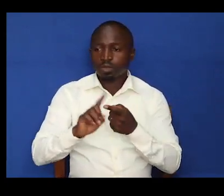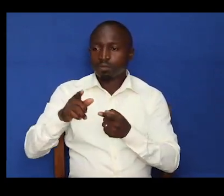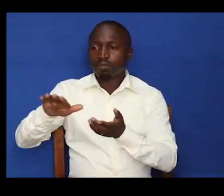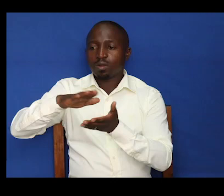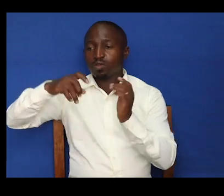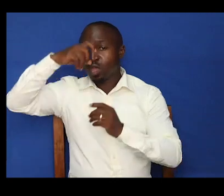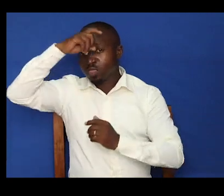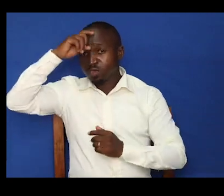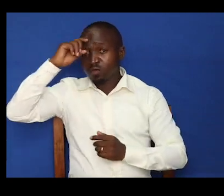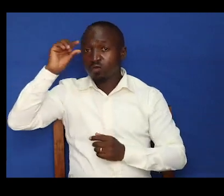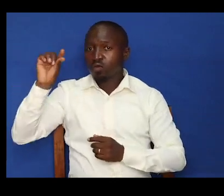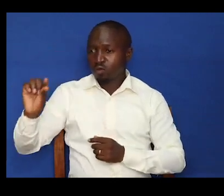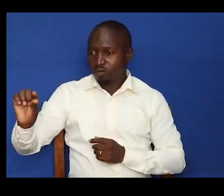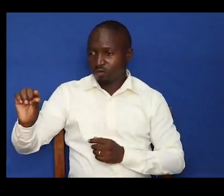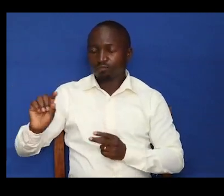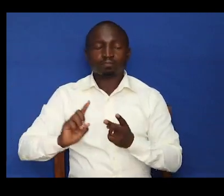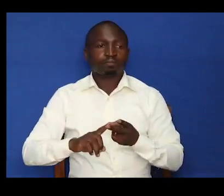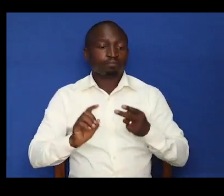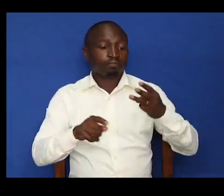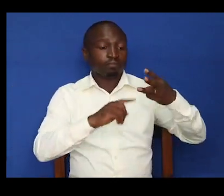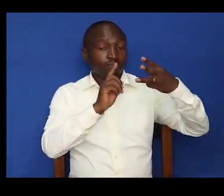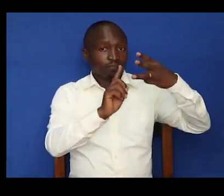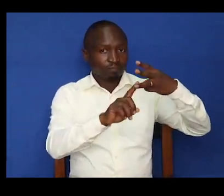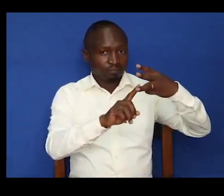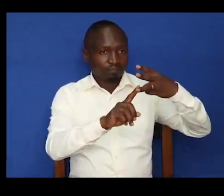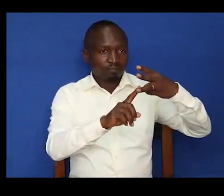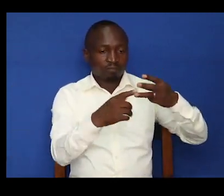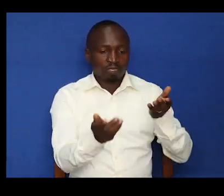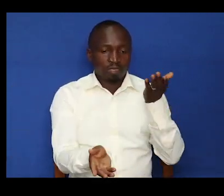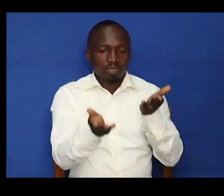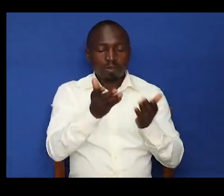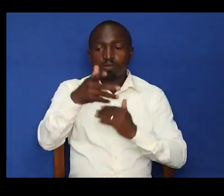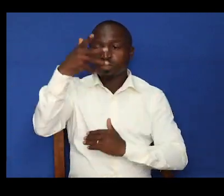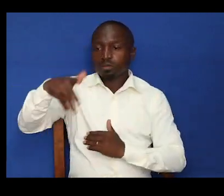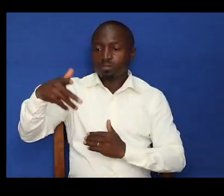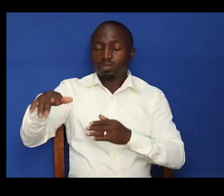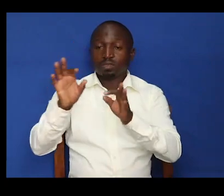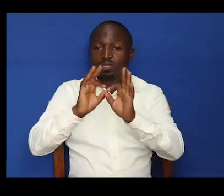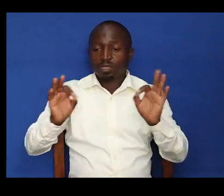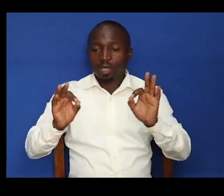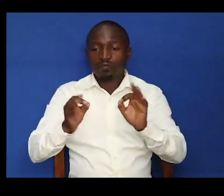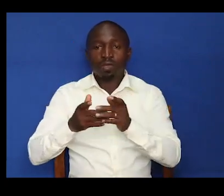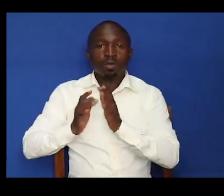low temperature. 3, amount of fresh water discharged into the